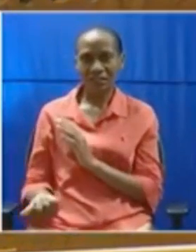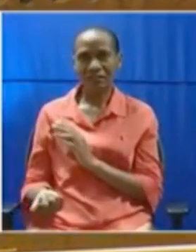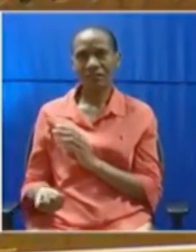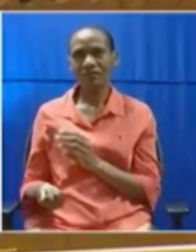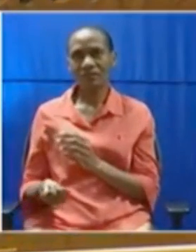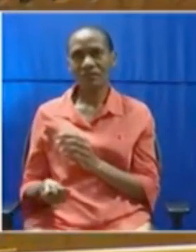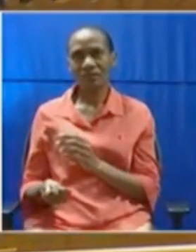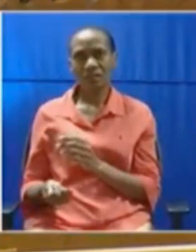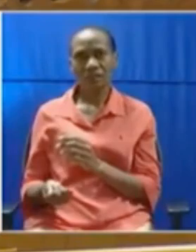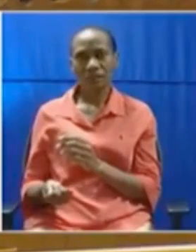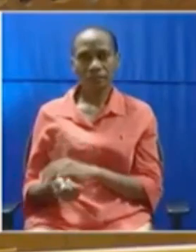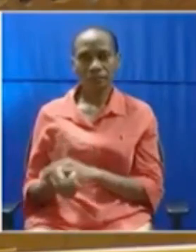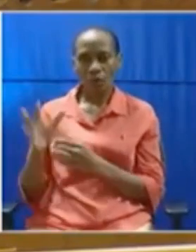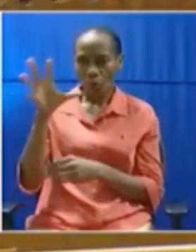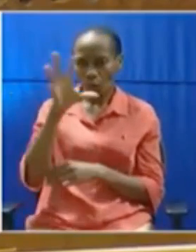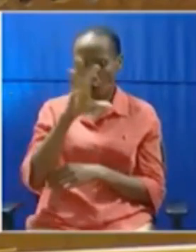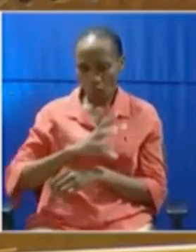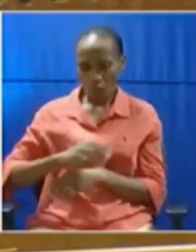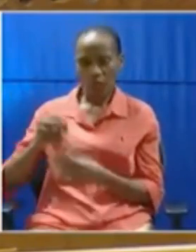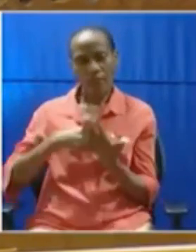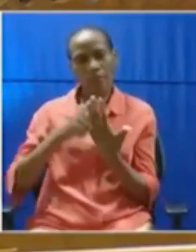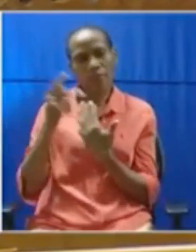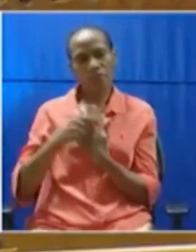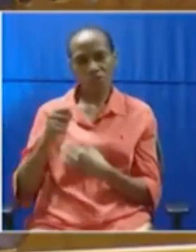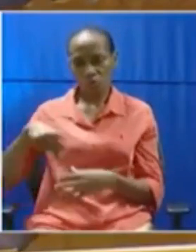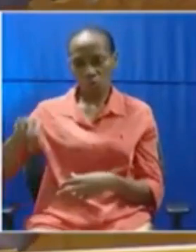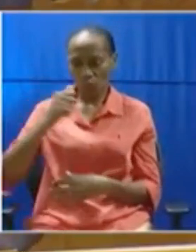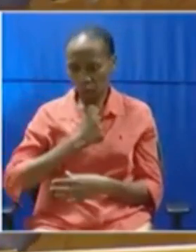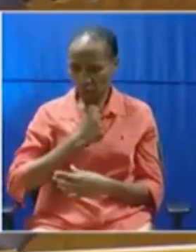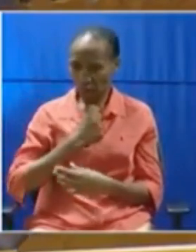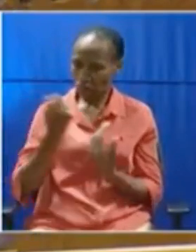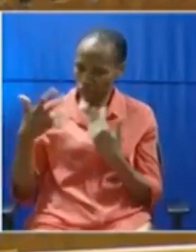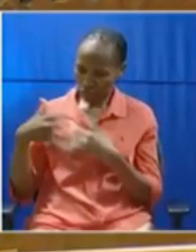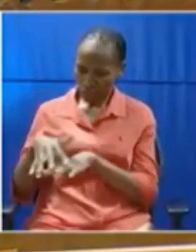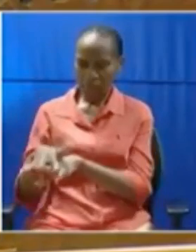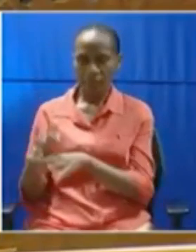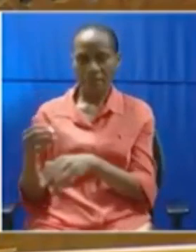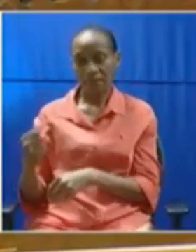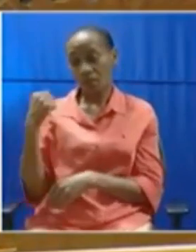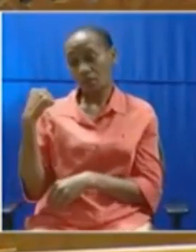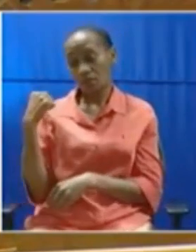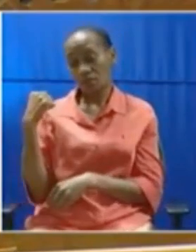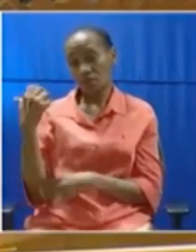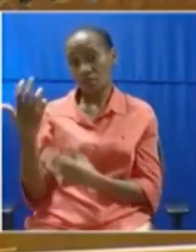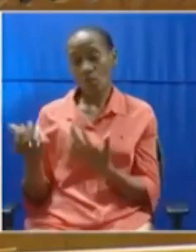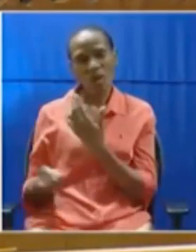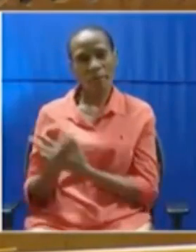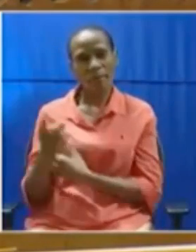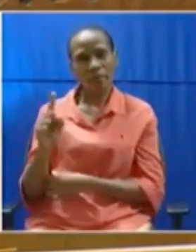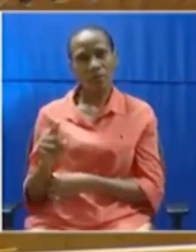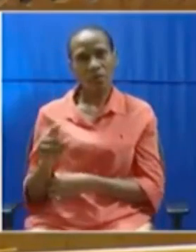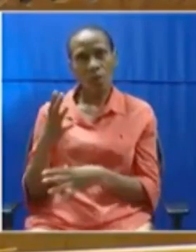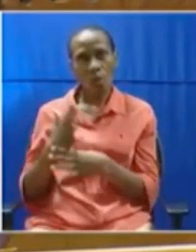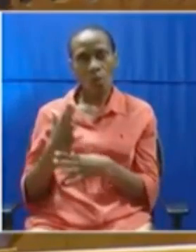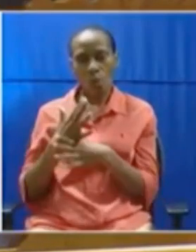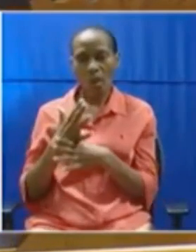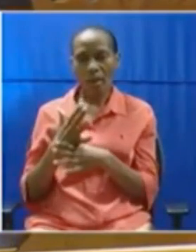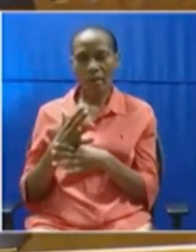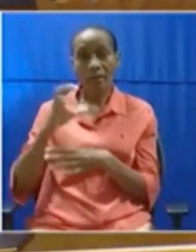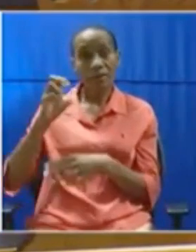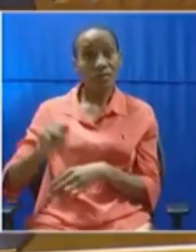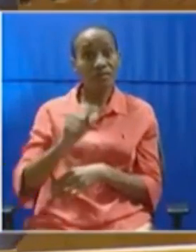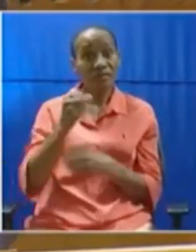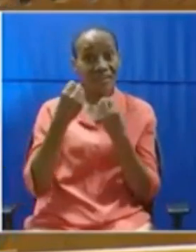tech. But all of these we measure, Mr. President. And yesterday, guess what came out? The jobs numbers in South